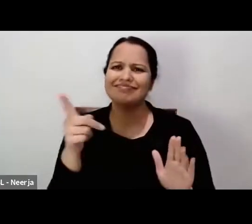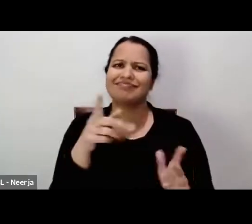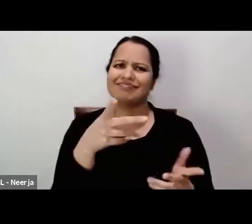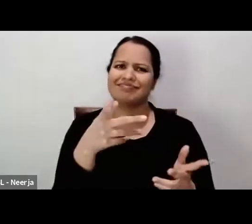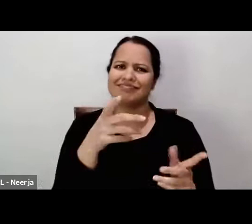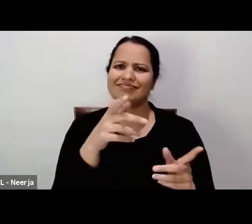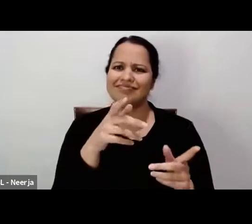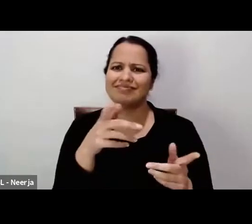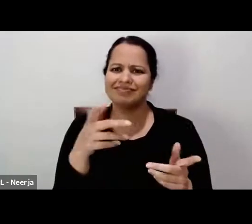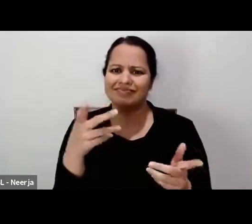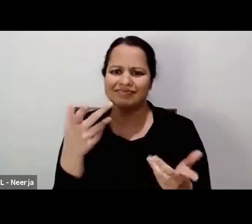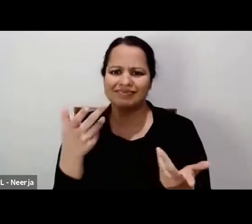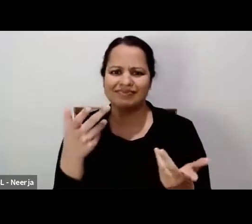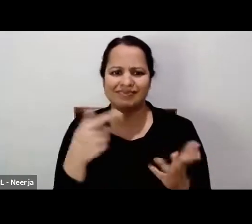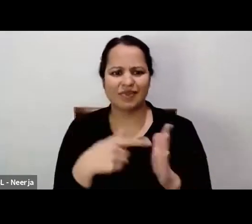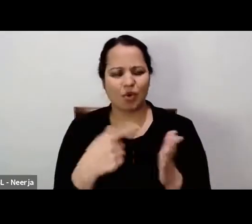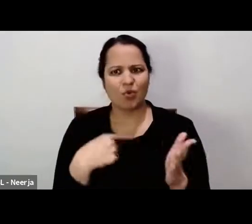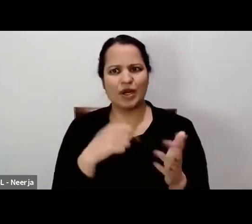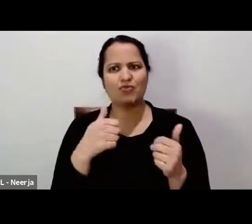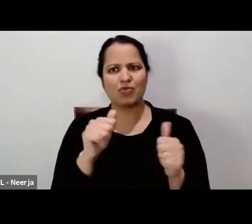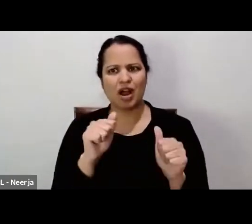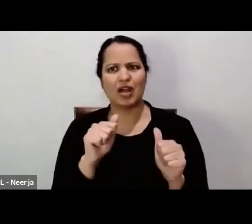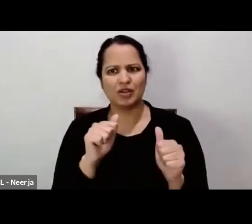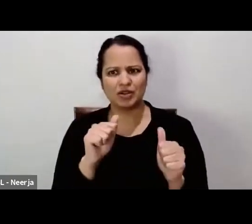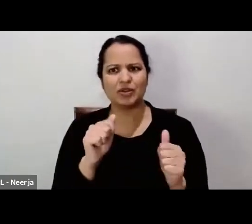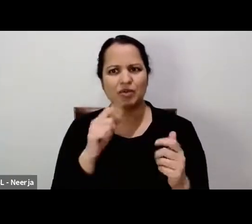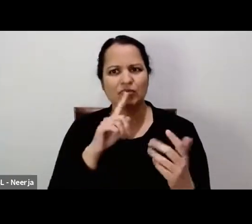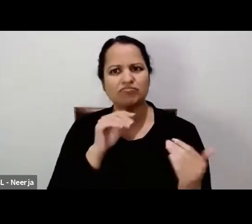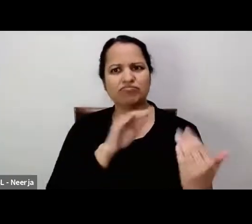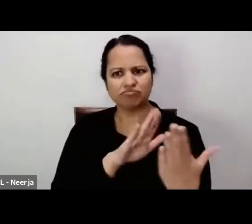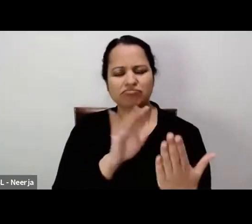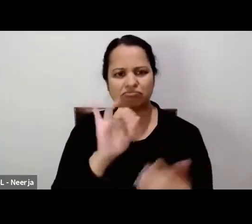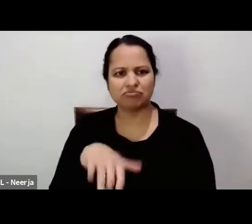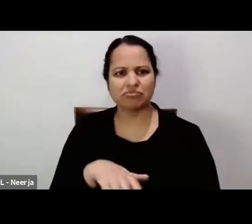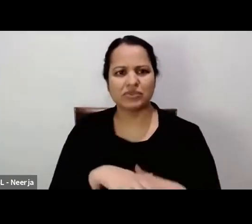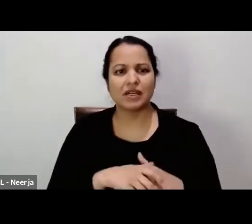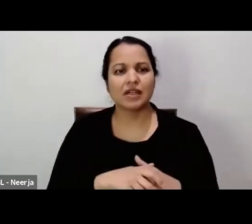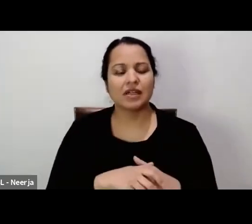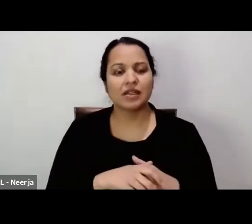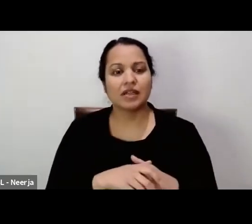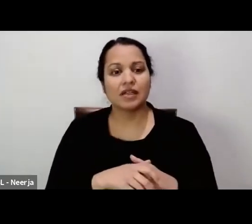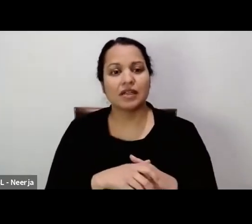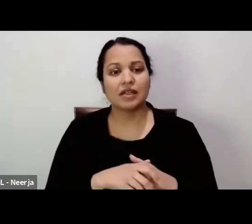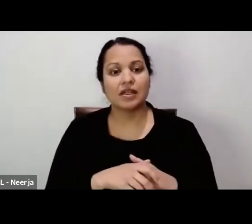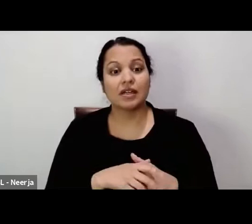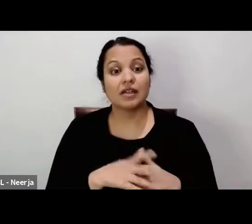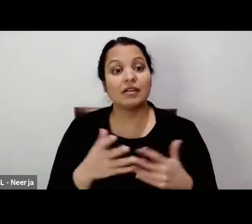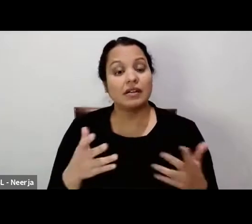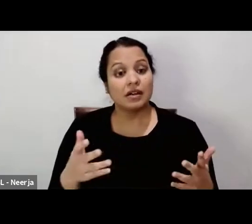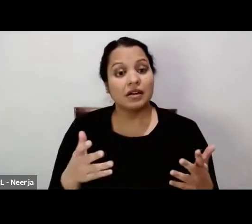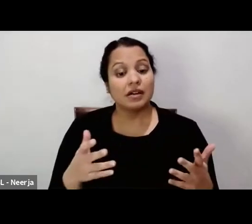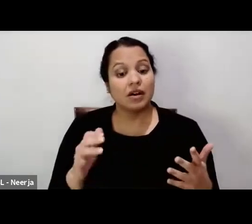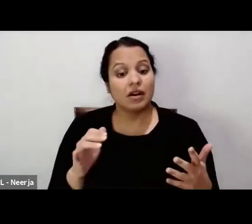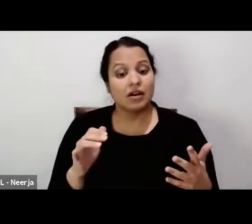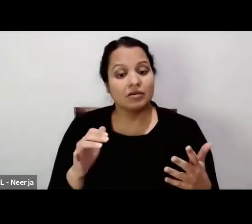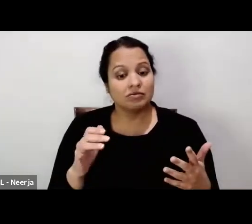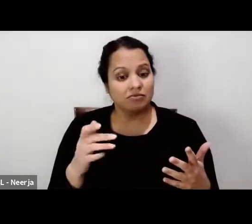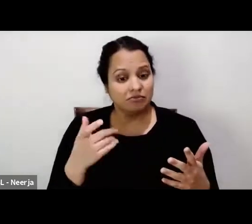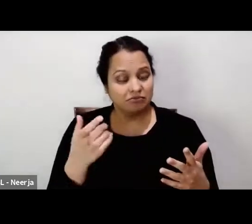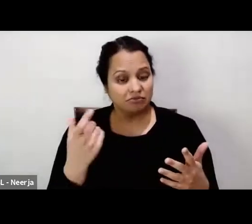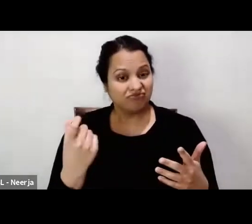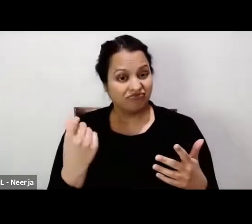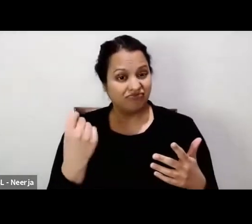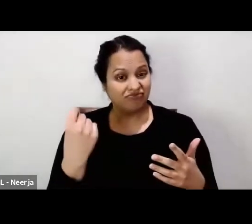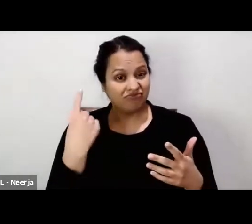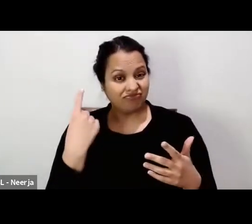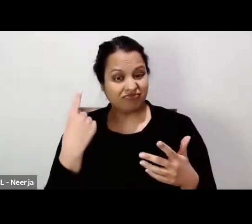constantly striving to do better. On the interpersonal end of things, I think we're all familiar with the fact that last year,